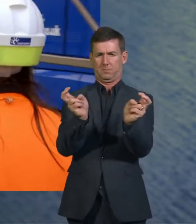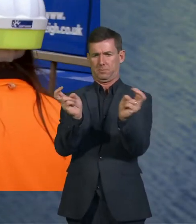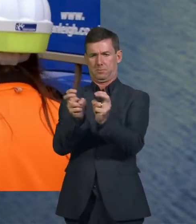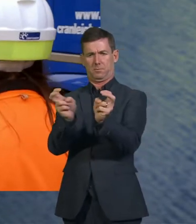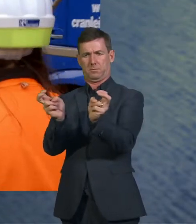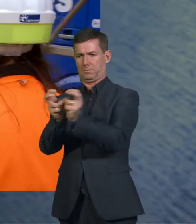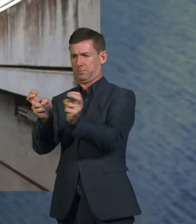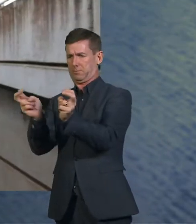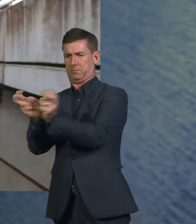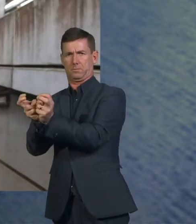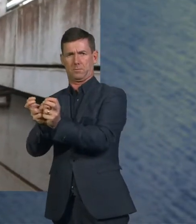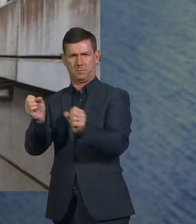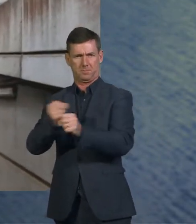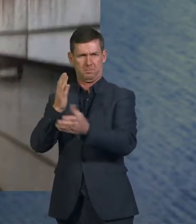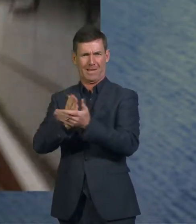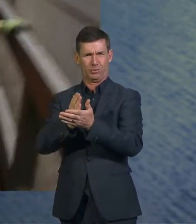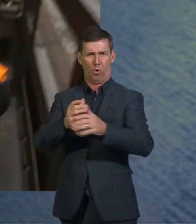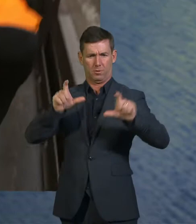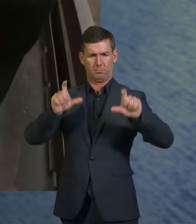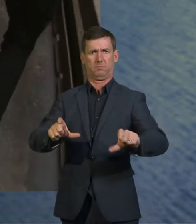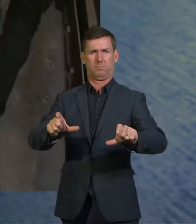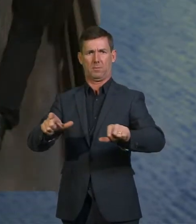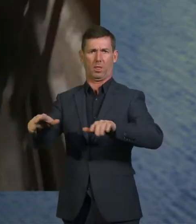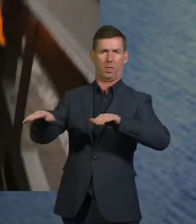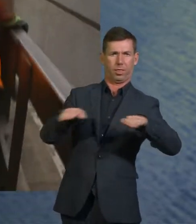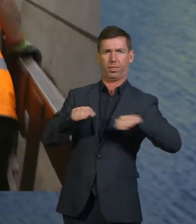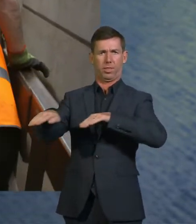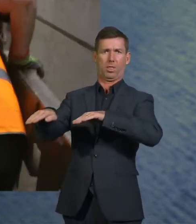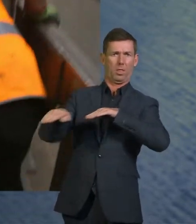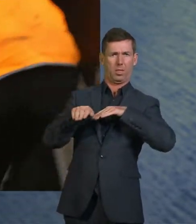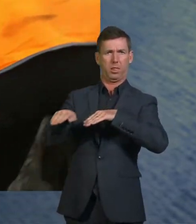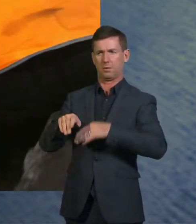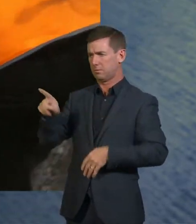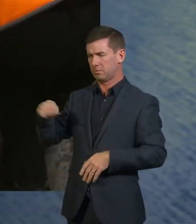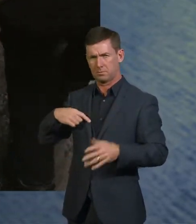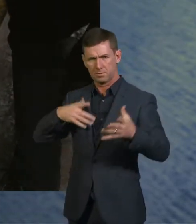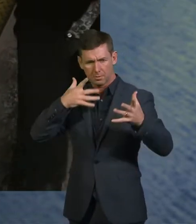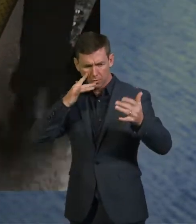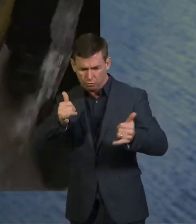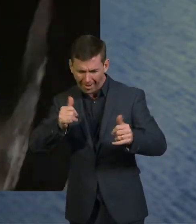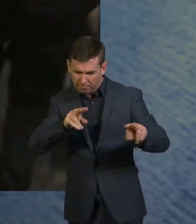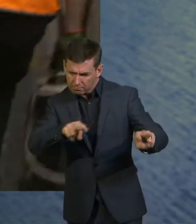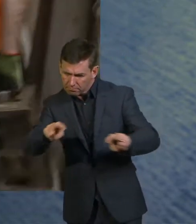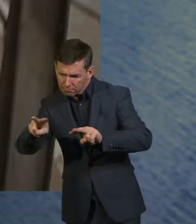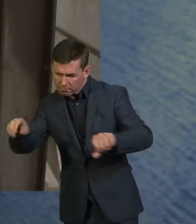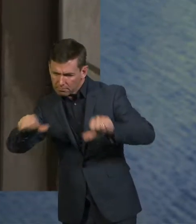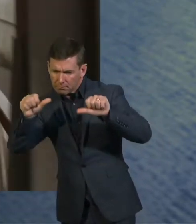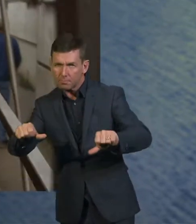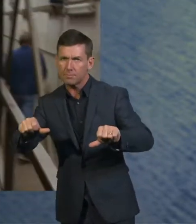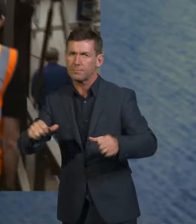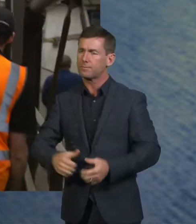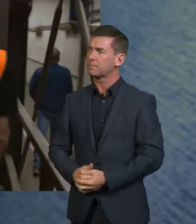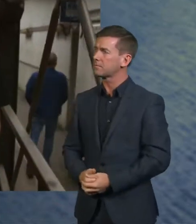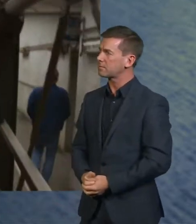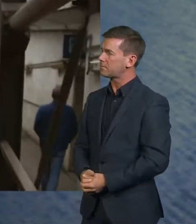trucks don't move when the train does. And Lily has to check that the chock work runs like clockwork. Yeah, the